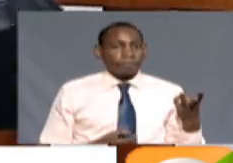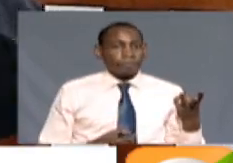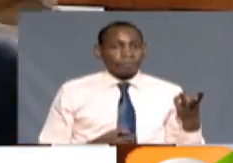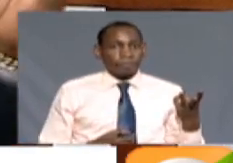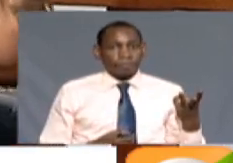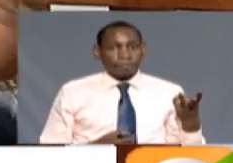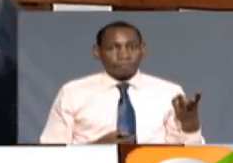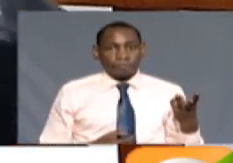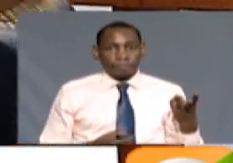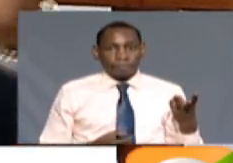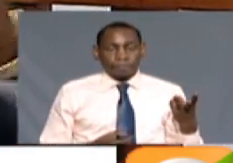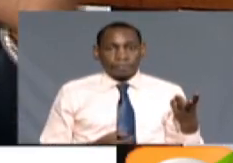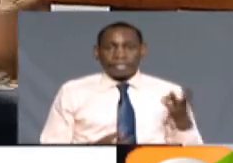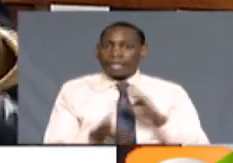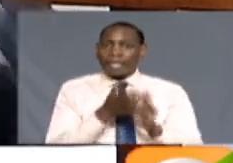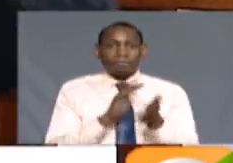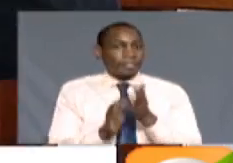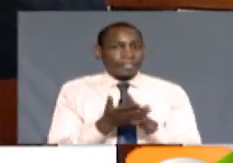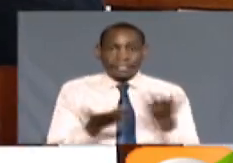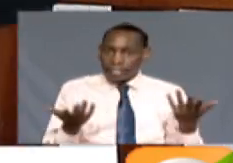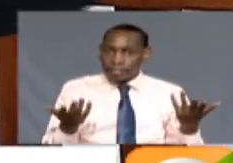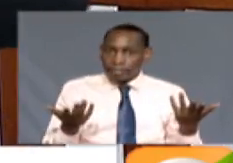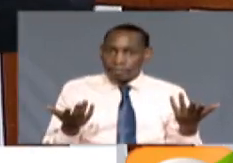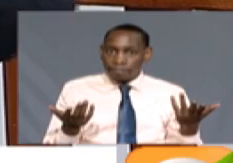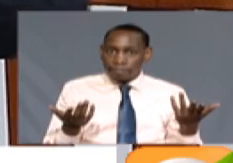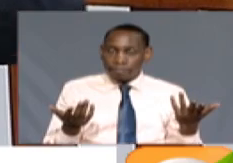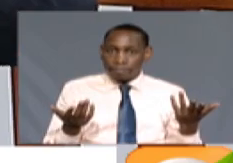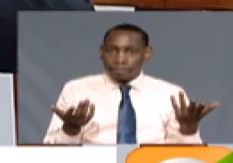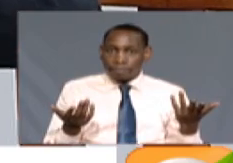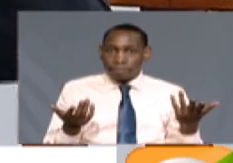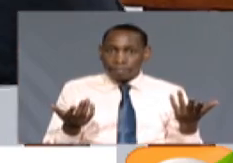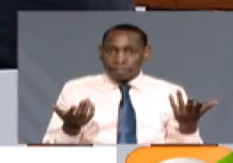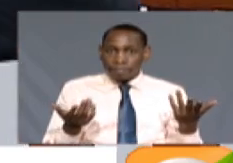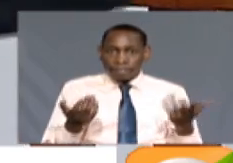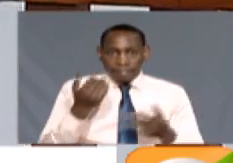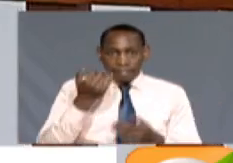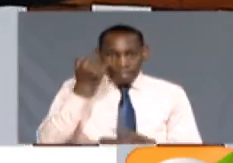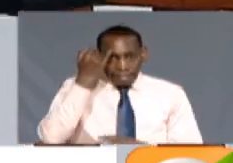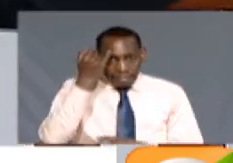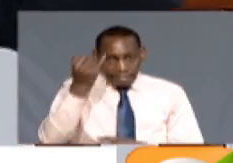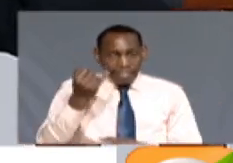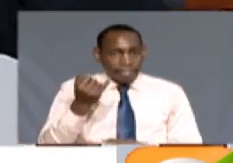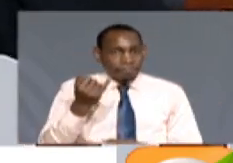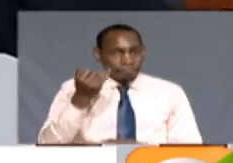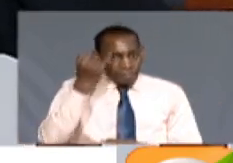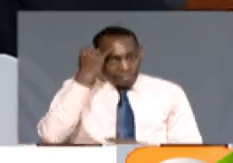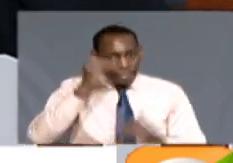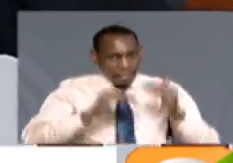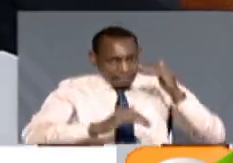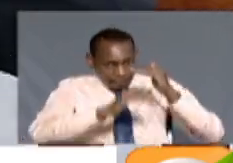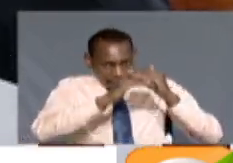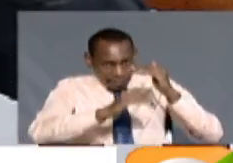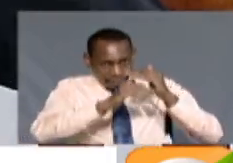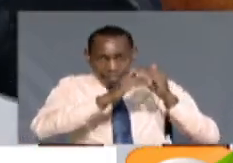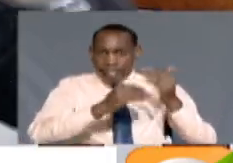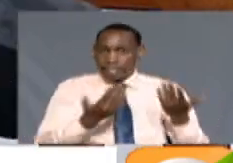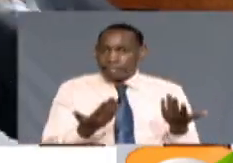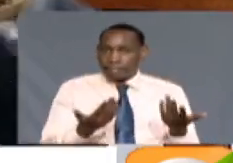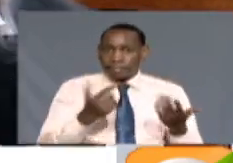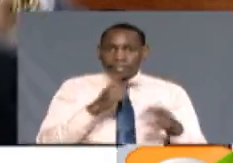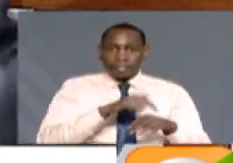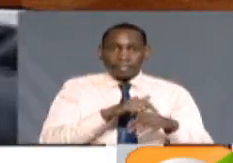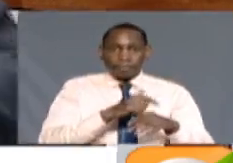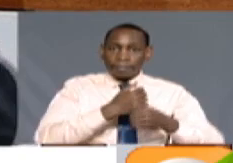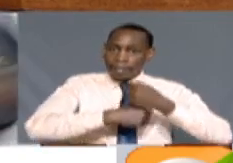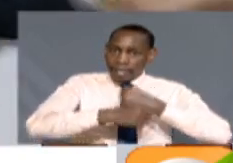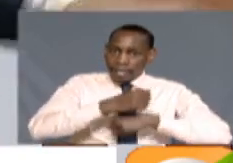It is ineptness. It's, you know, it's a ceiling. People put ceiling in their thinking. And then when you do like